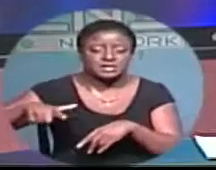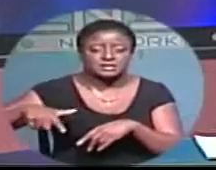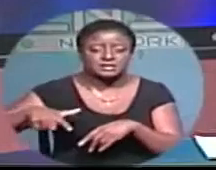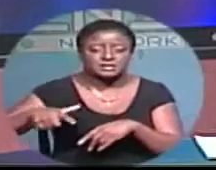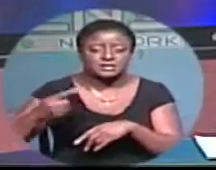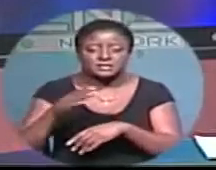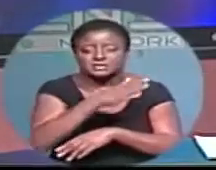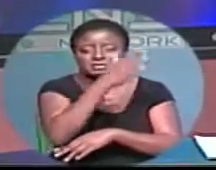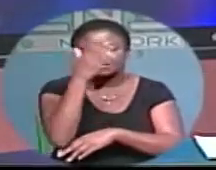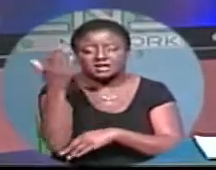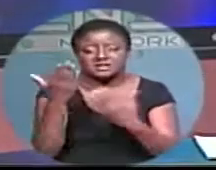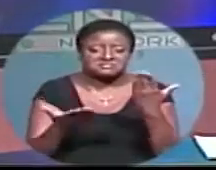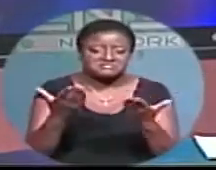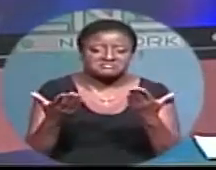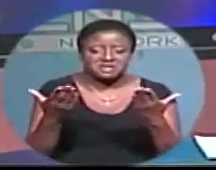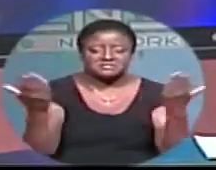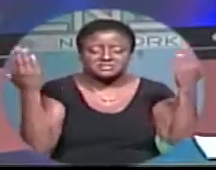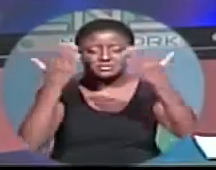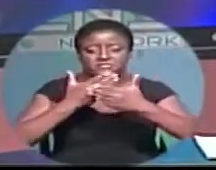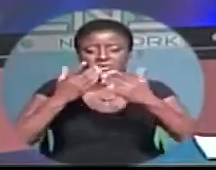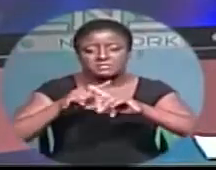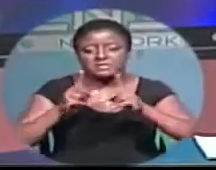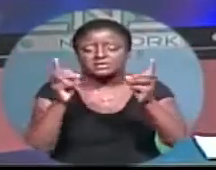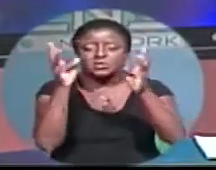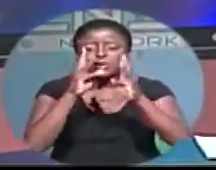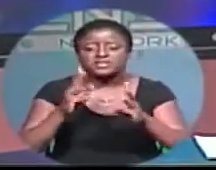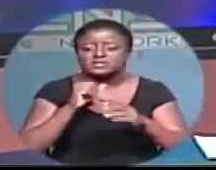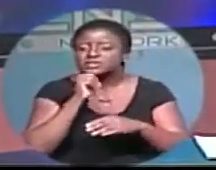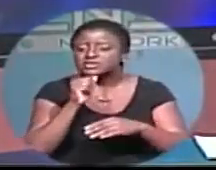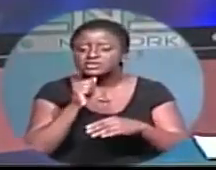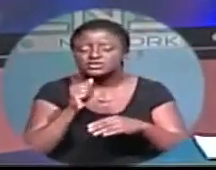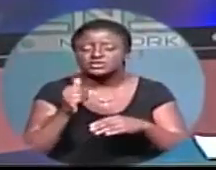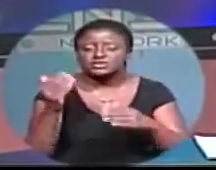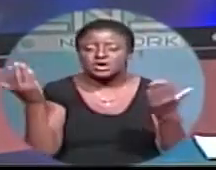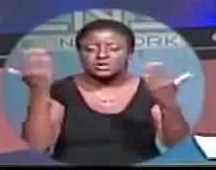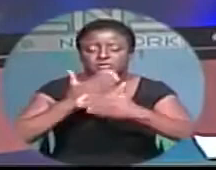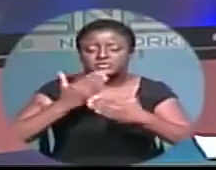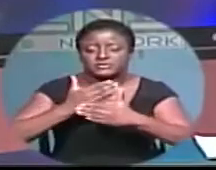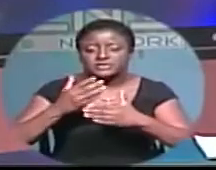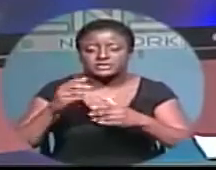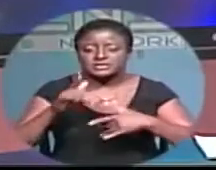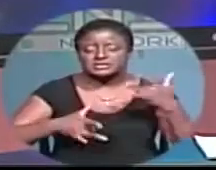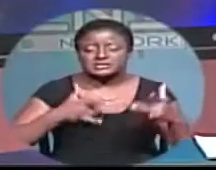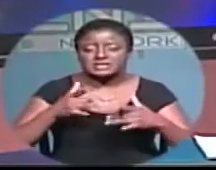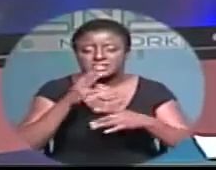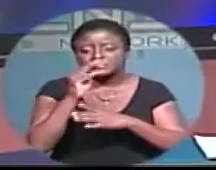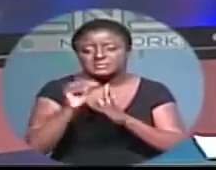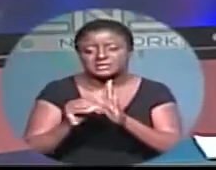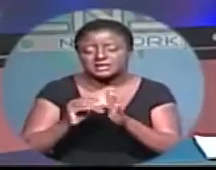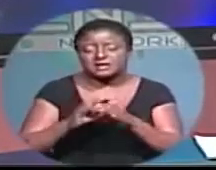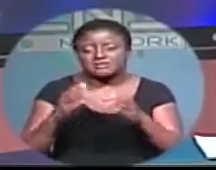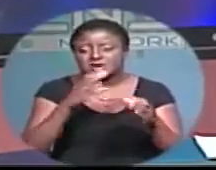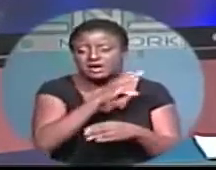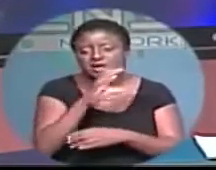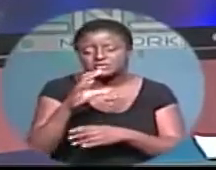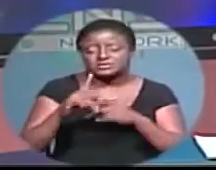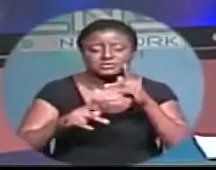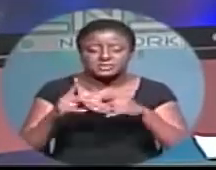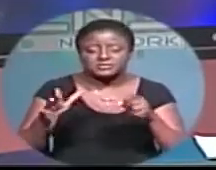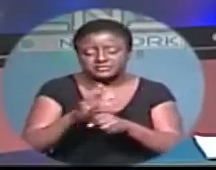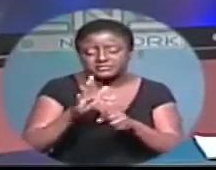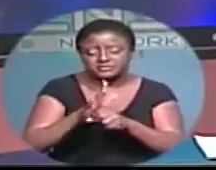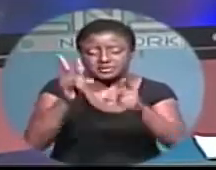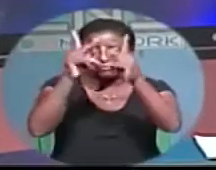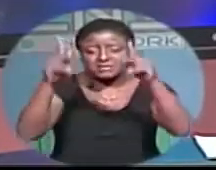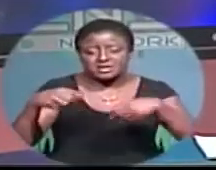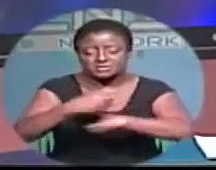The sky may have been overcast, but the weather didn't overshadow the excitement of hundreds of people who filled Parliament Square this morning to witness the